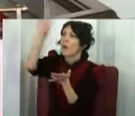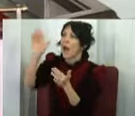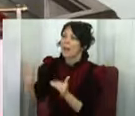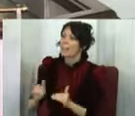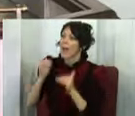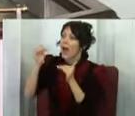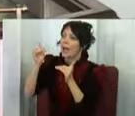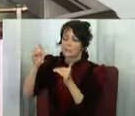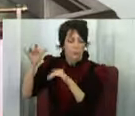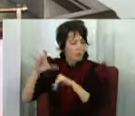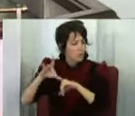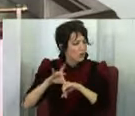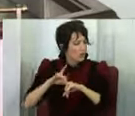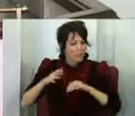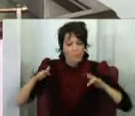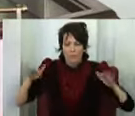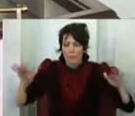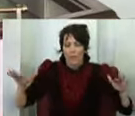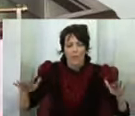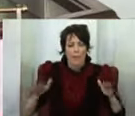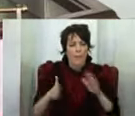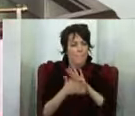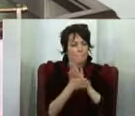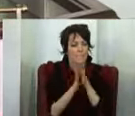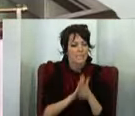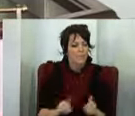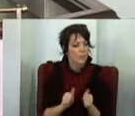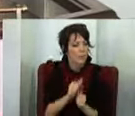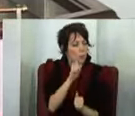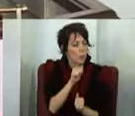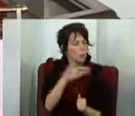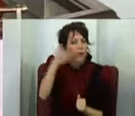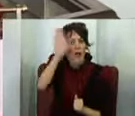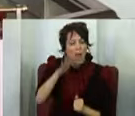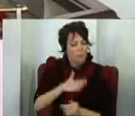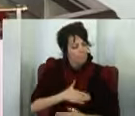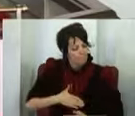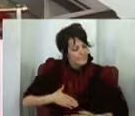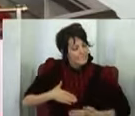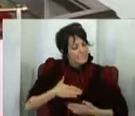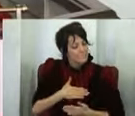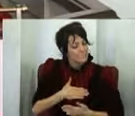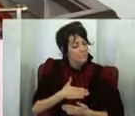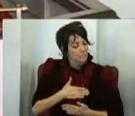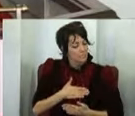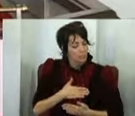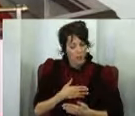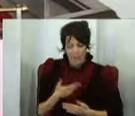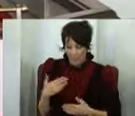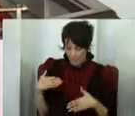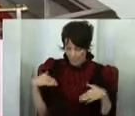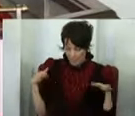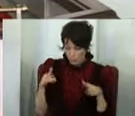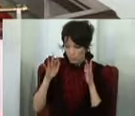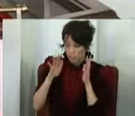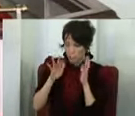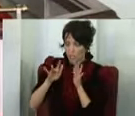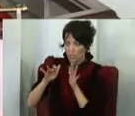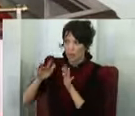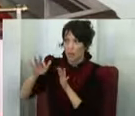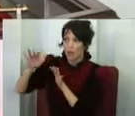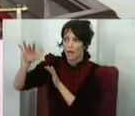highest, and on earth peace among those with whom God is pleased." When the angels went away from them unto